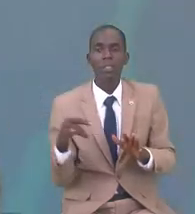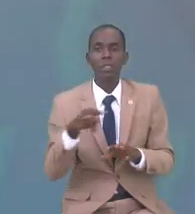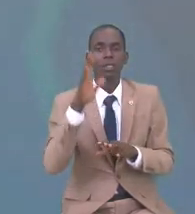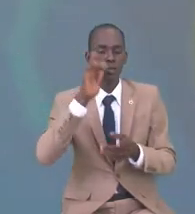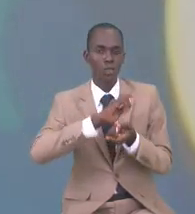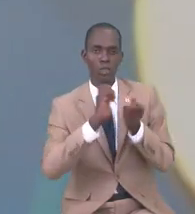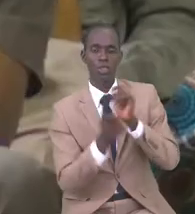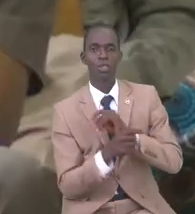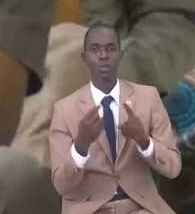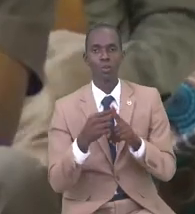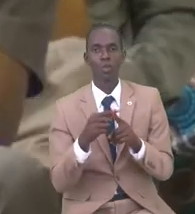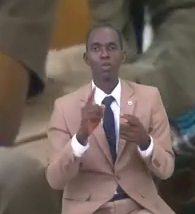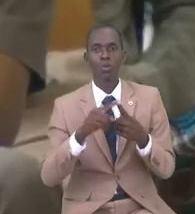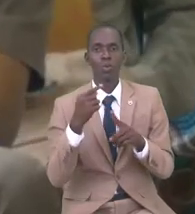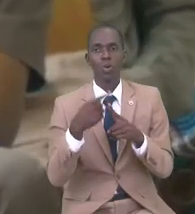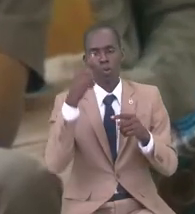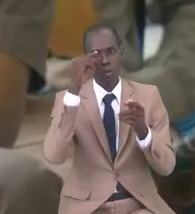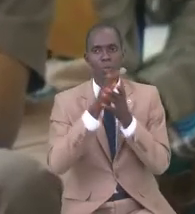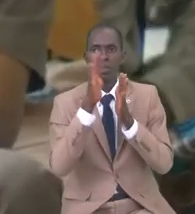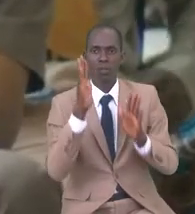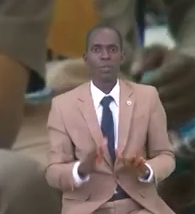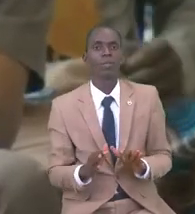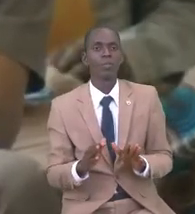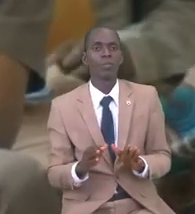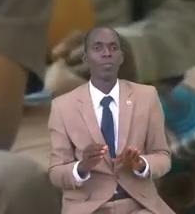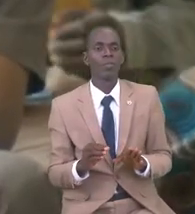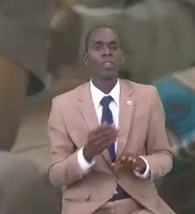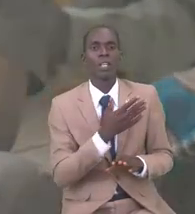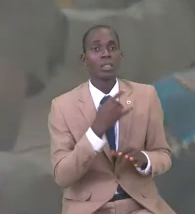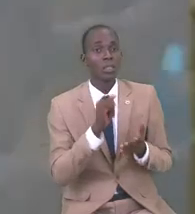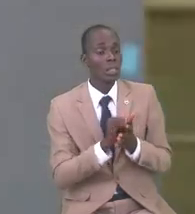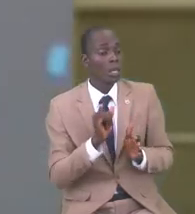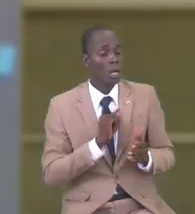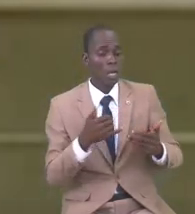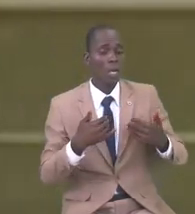in Jesus. I have not a cake, but